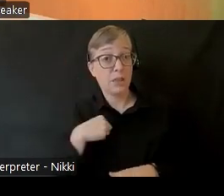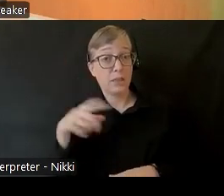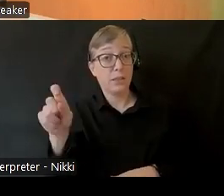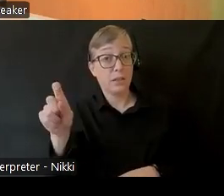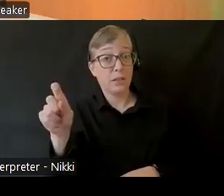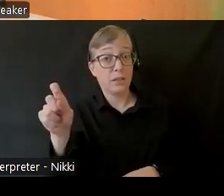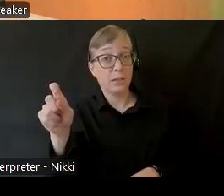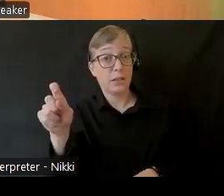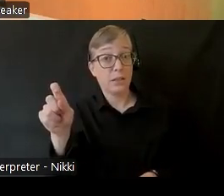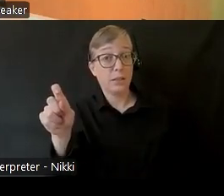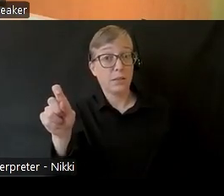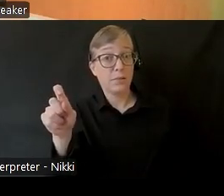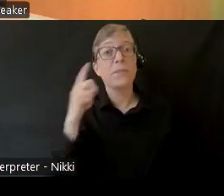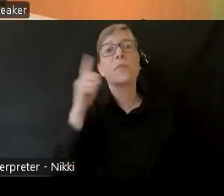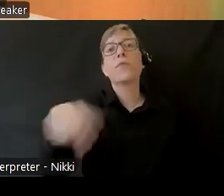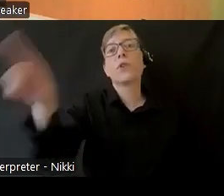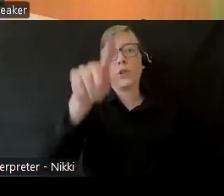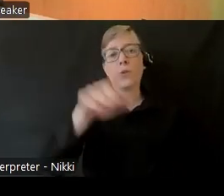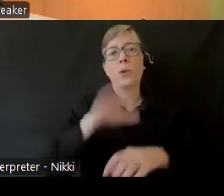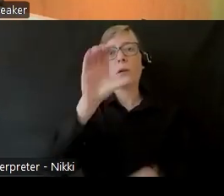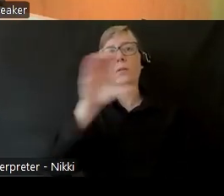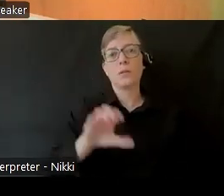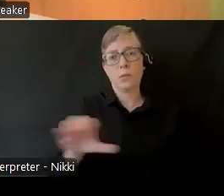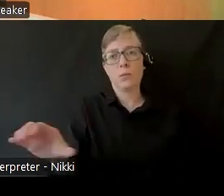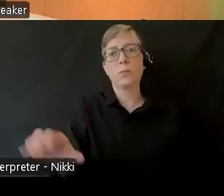Okay, for those of you on Zoom.